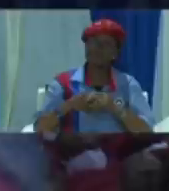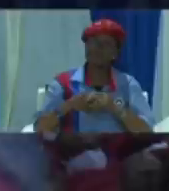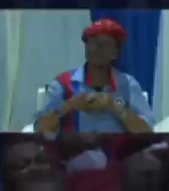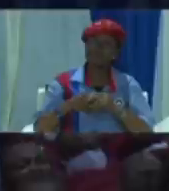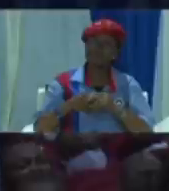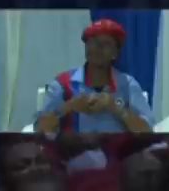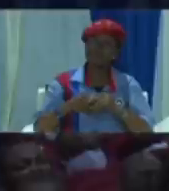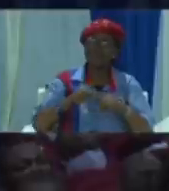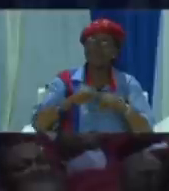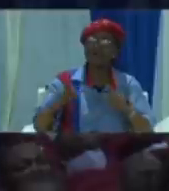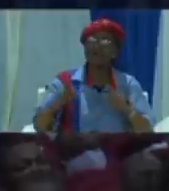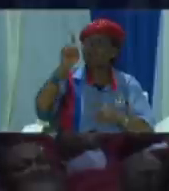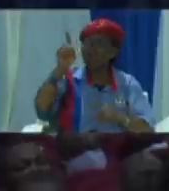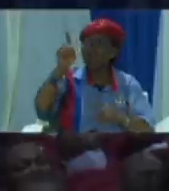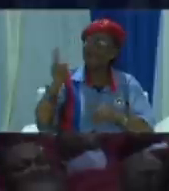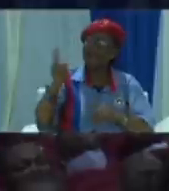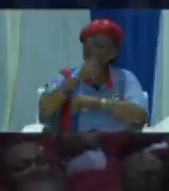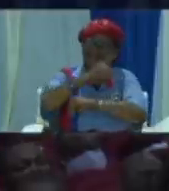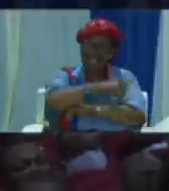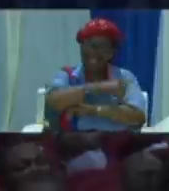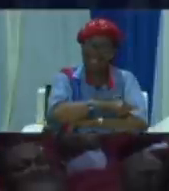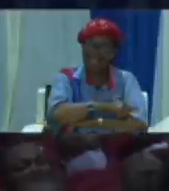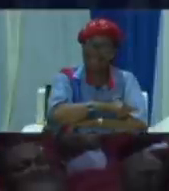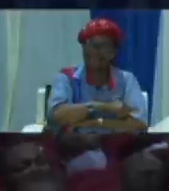But then one day,